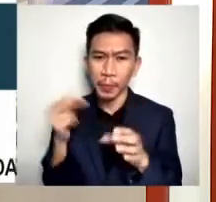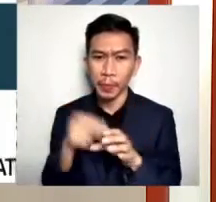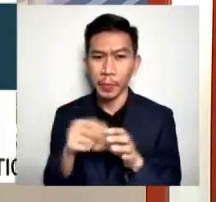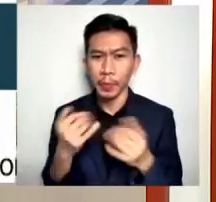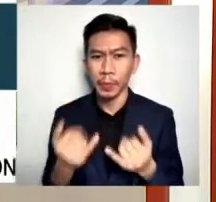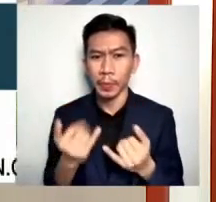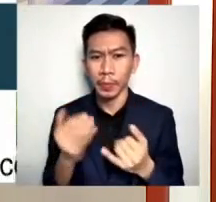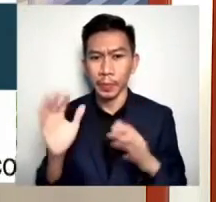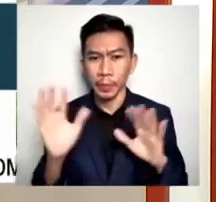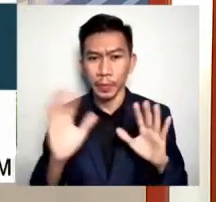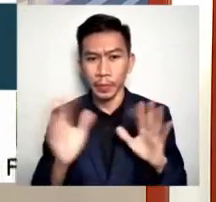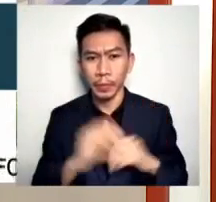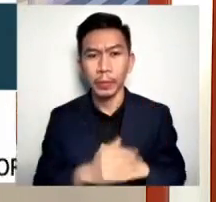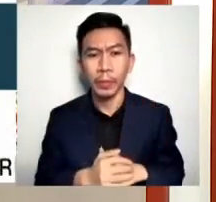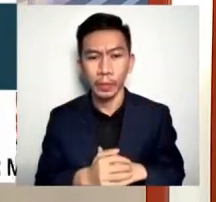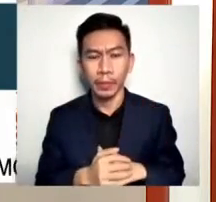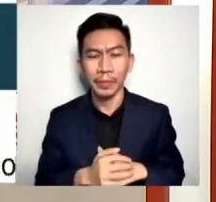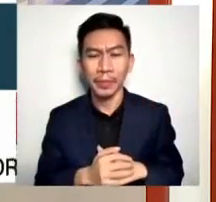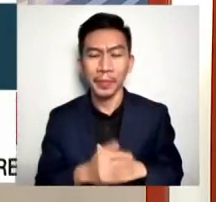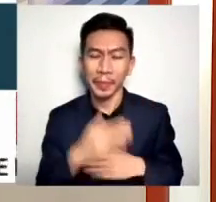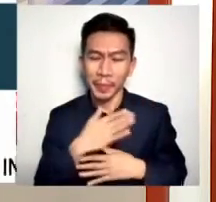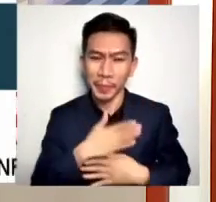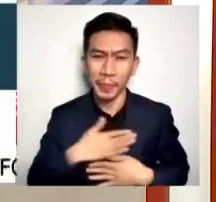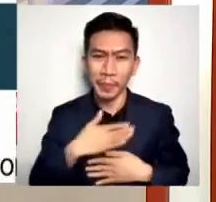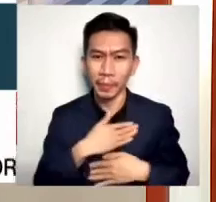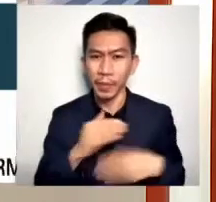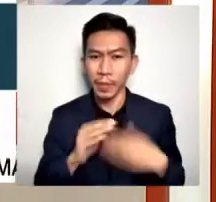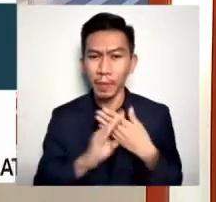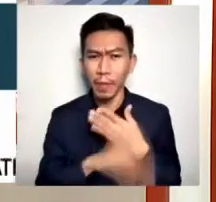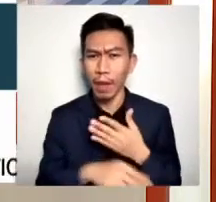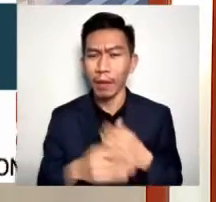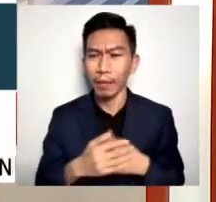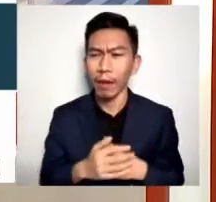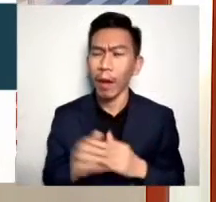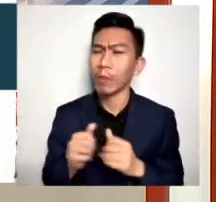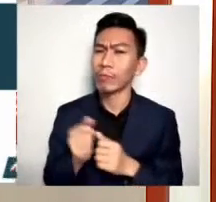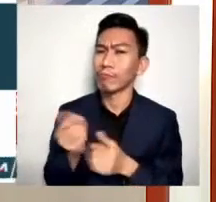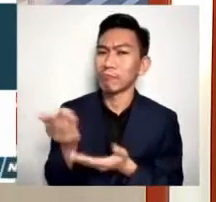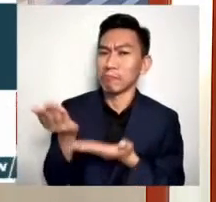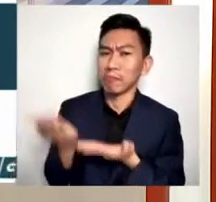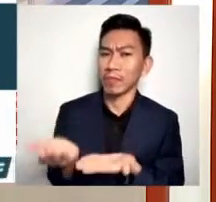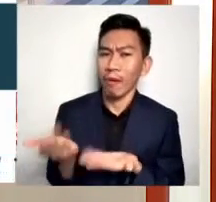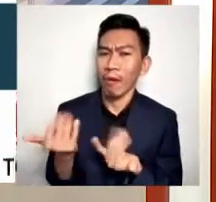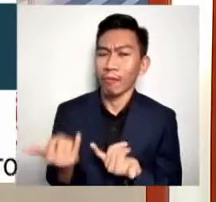Hi, it's a pleasure to be back. All right, so how are you? How are you doing?